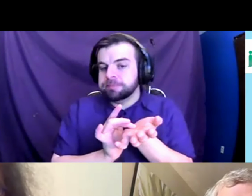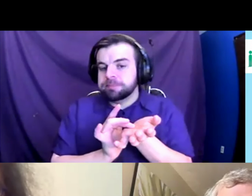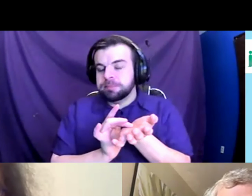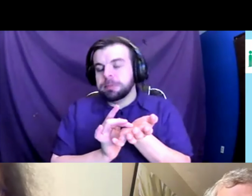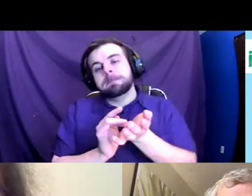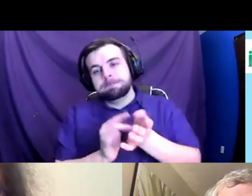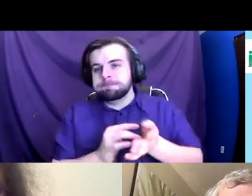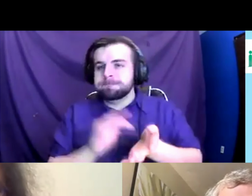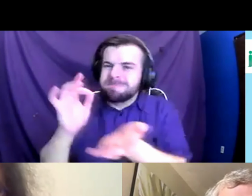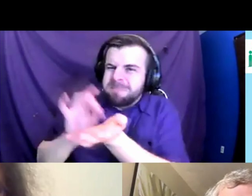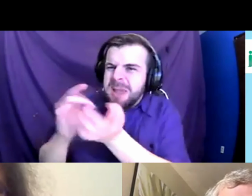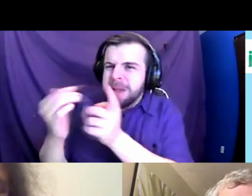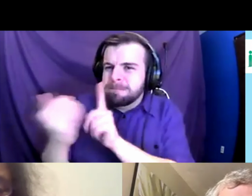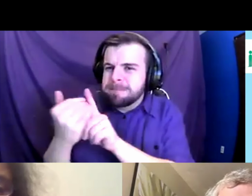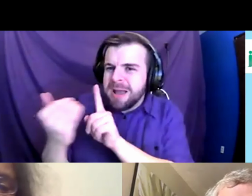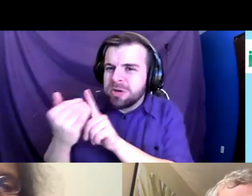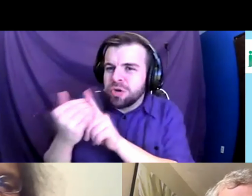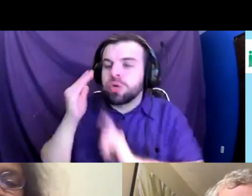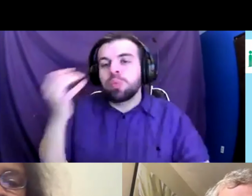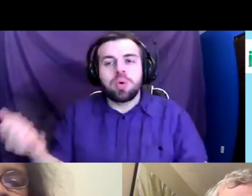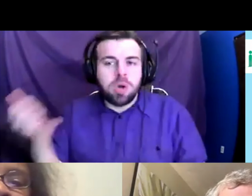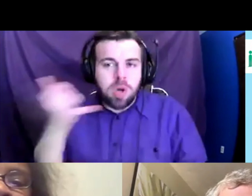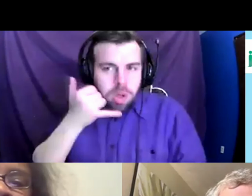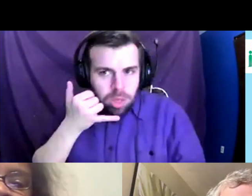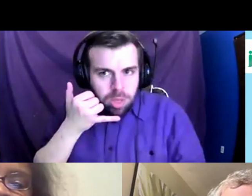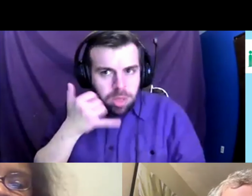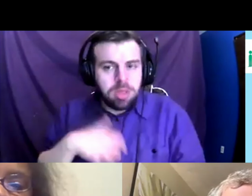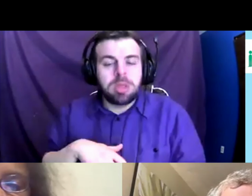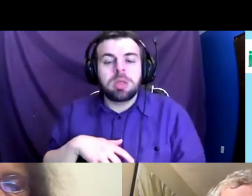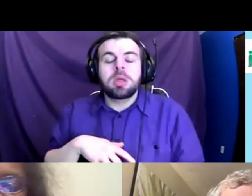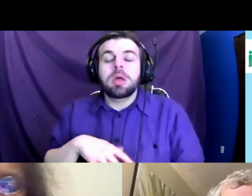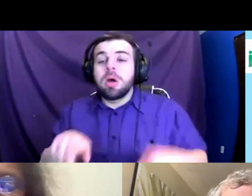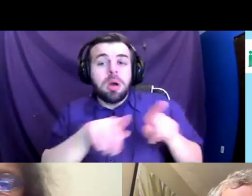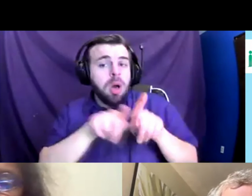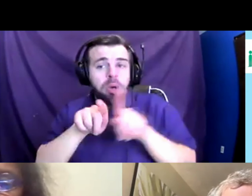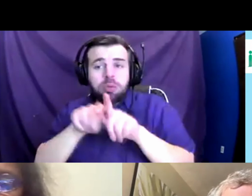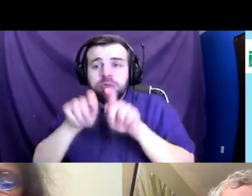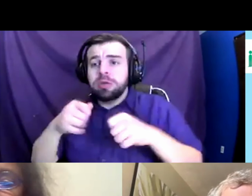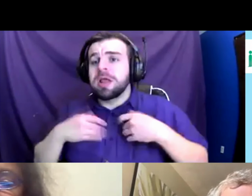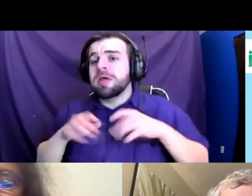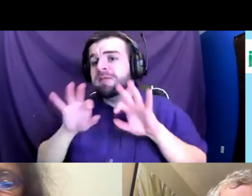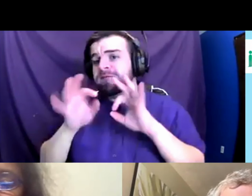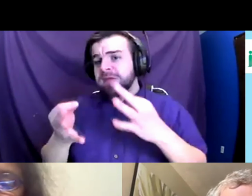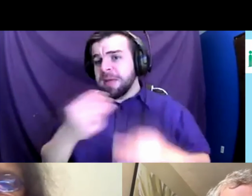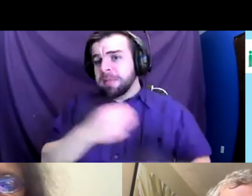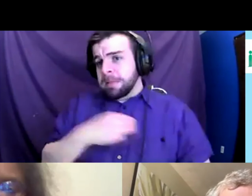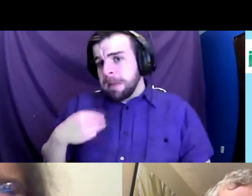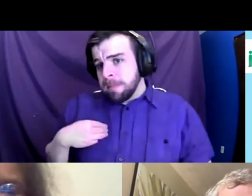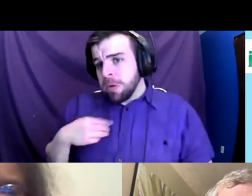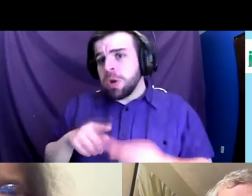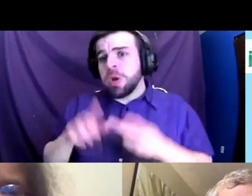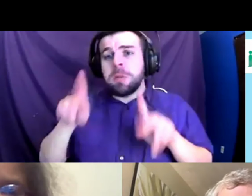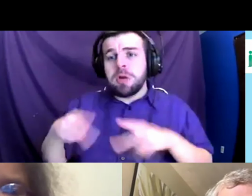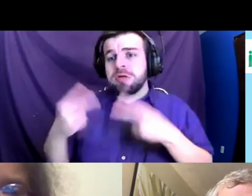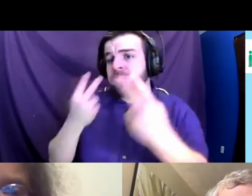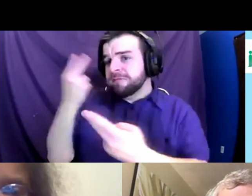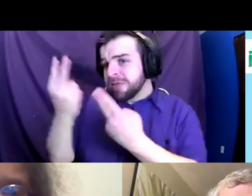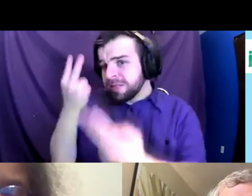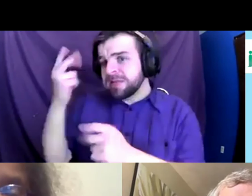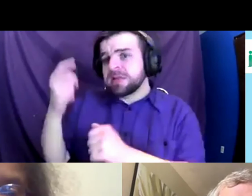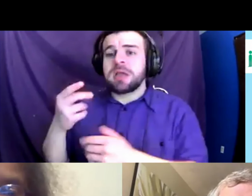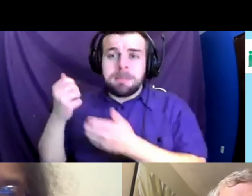MedMinder to call you, and then you can have a family member or a friend that you're visiting help you.